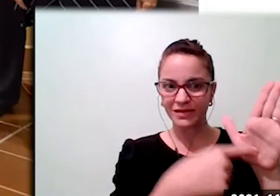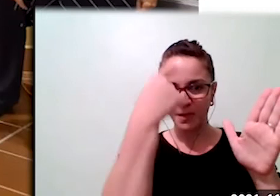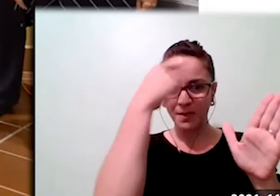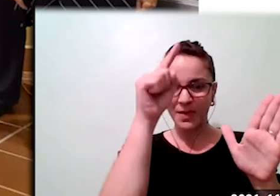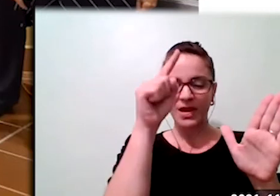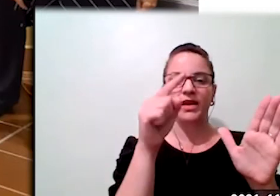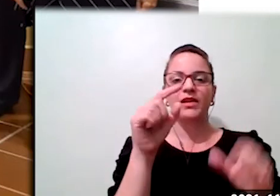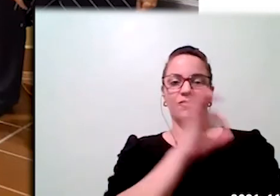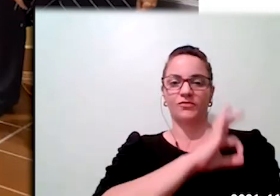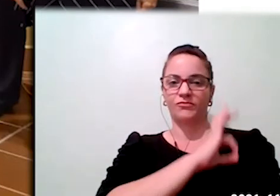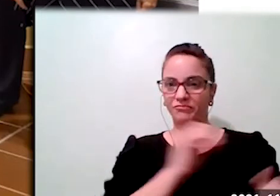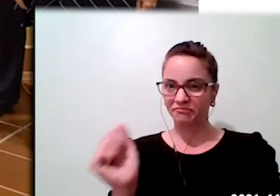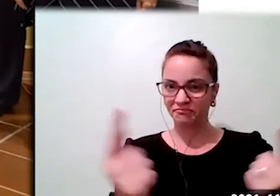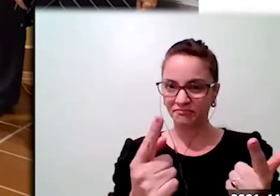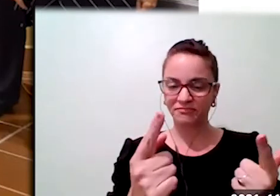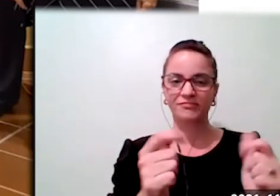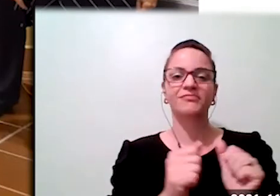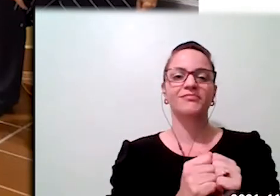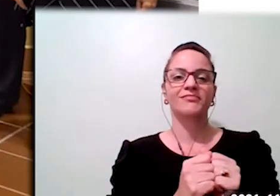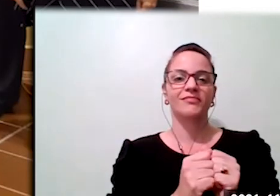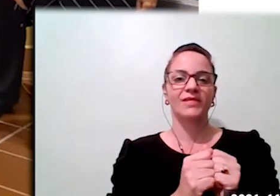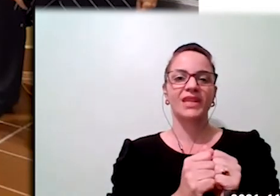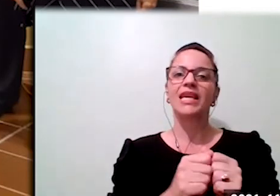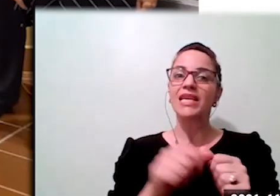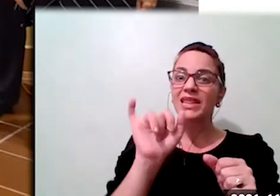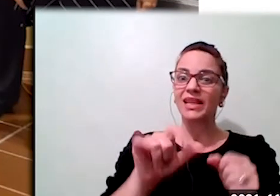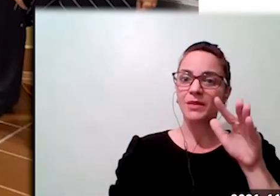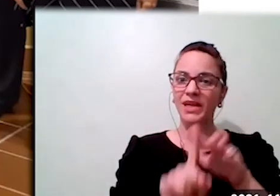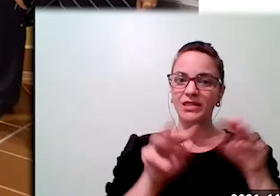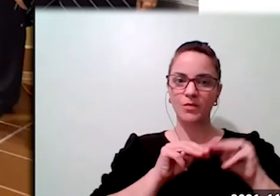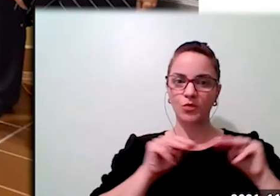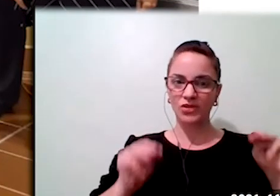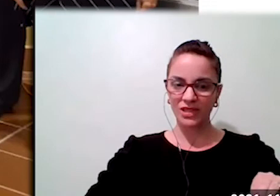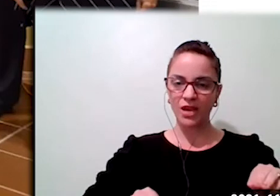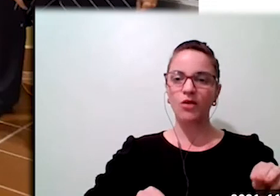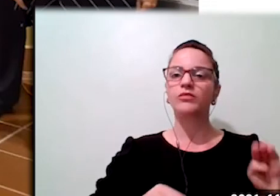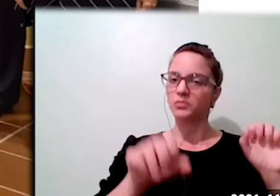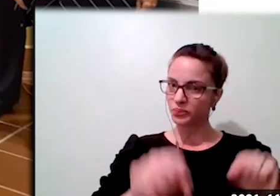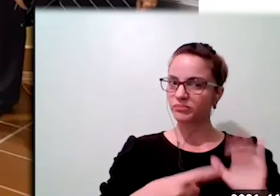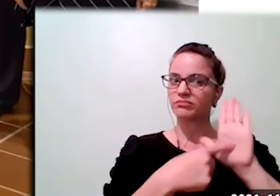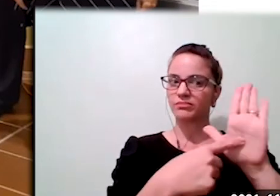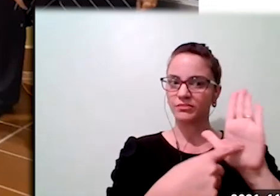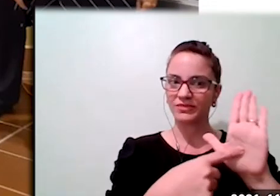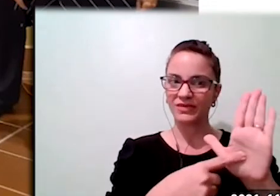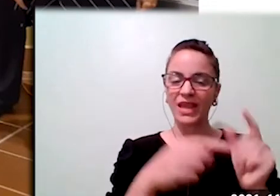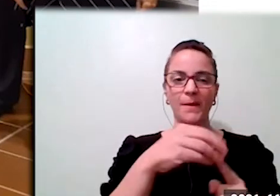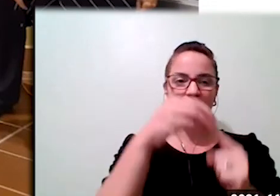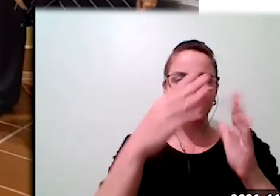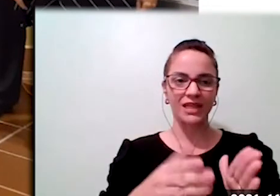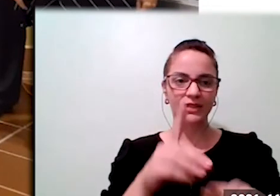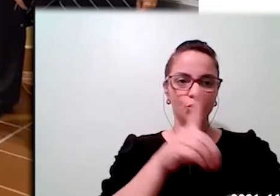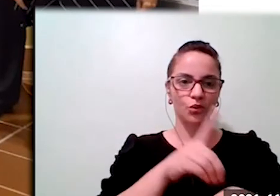on international museums and archives. The specialists were Doctora Lisette